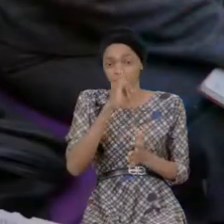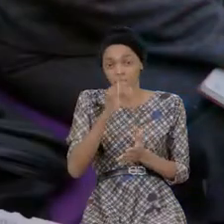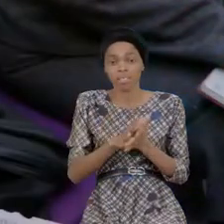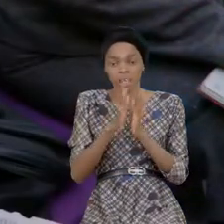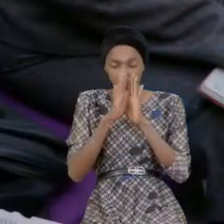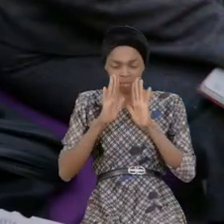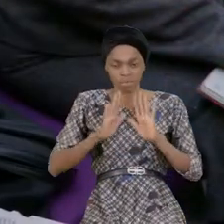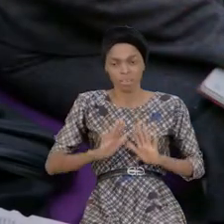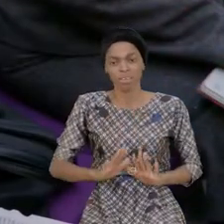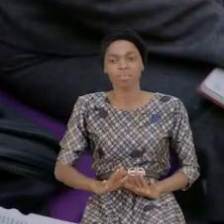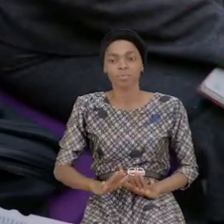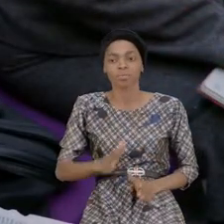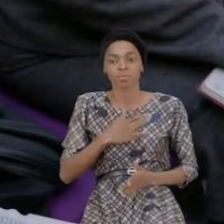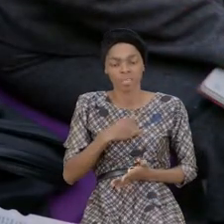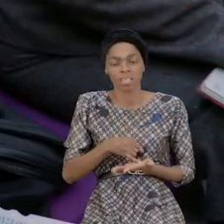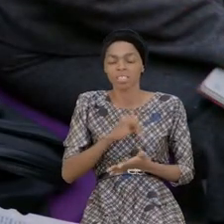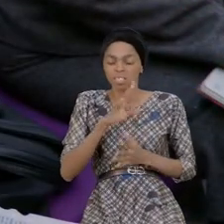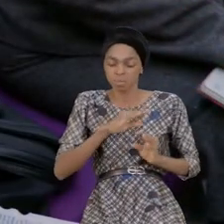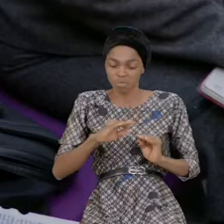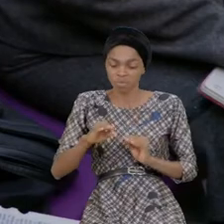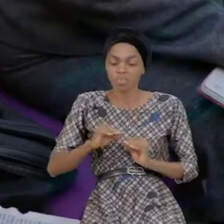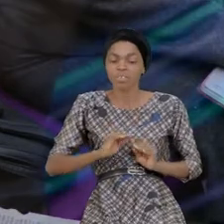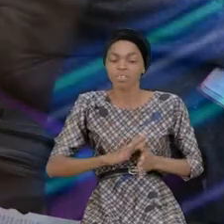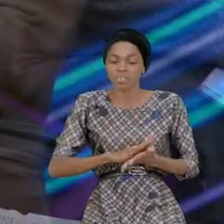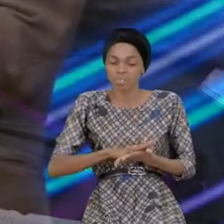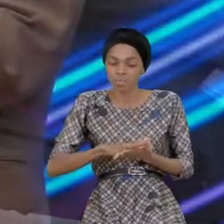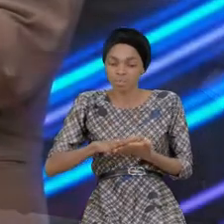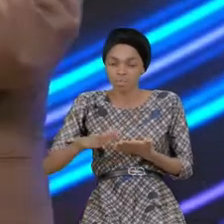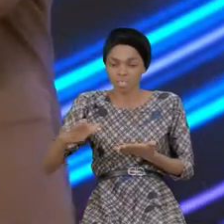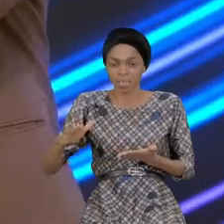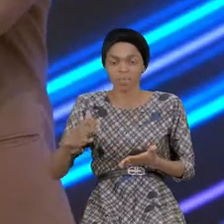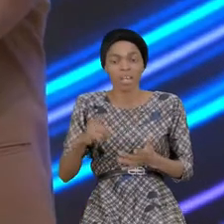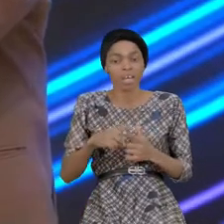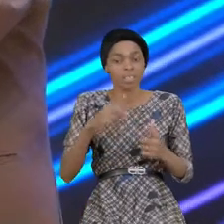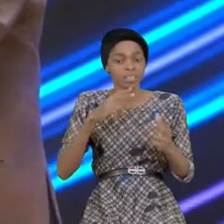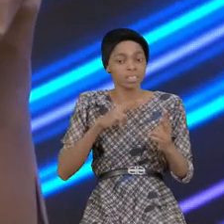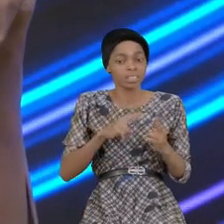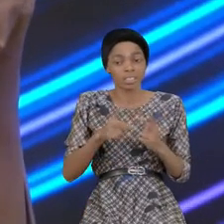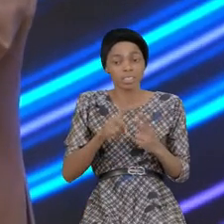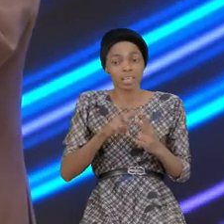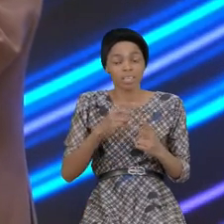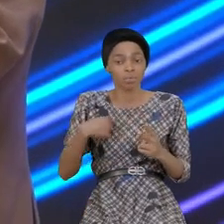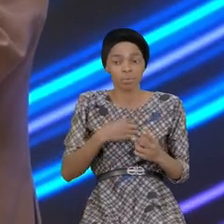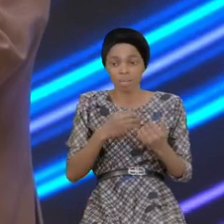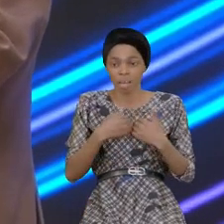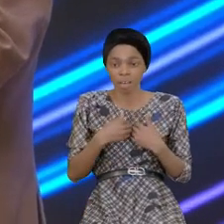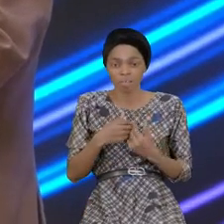it's running seamlessly, then we have long